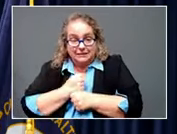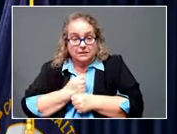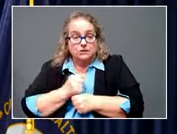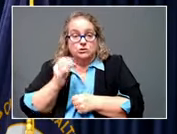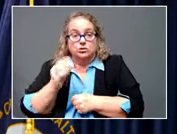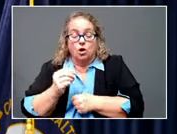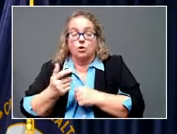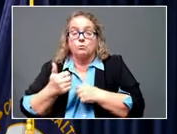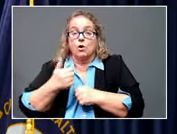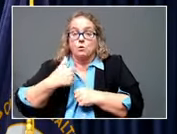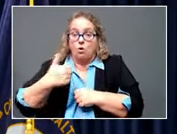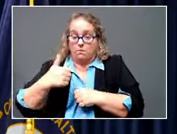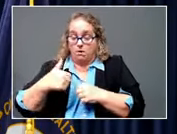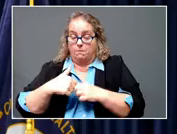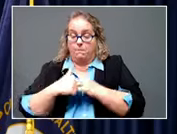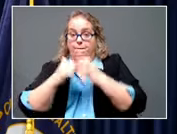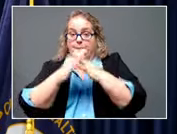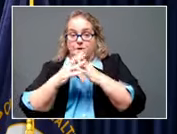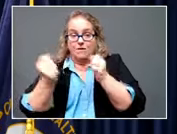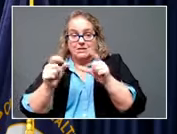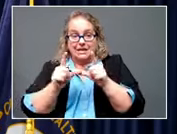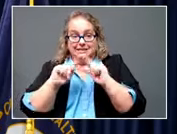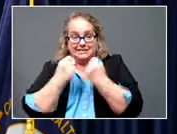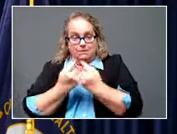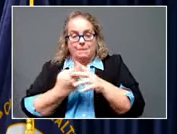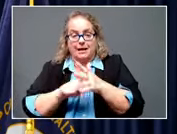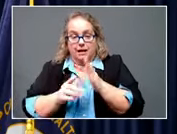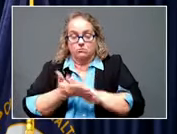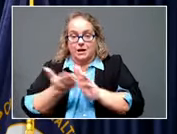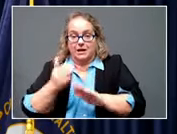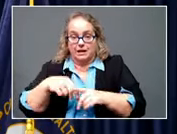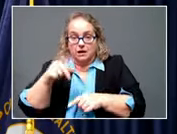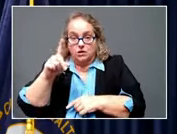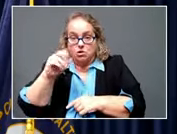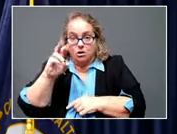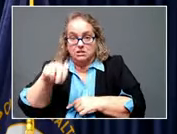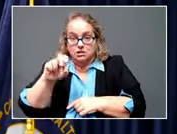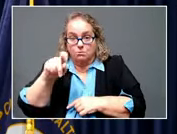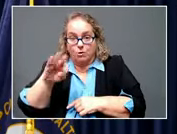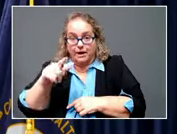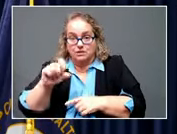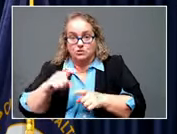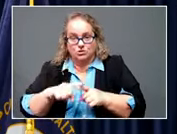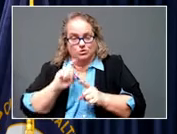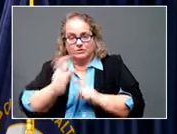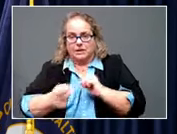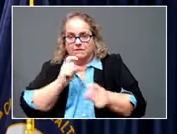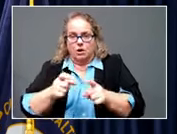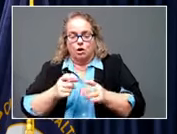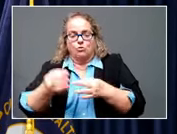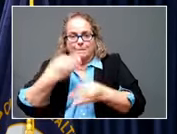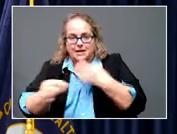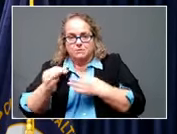driver's licensing team began operating this morning in Dawson Springs City Hall to issue replacement or renewal driver's license and ID